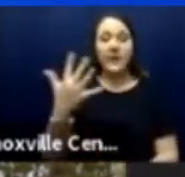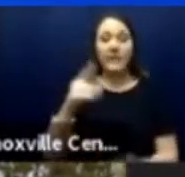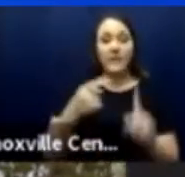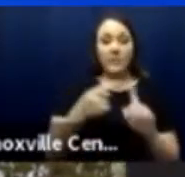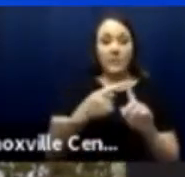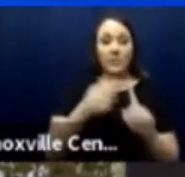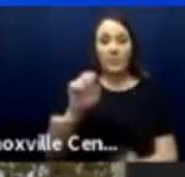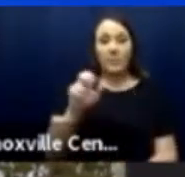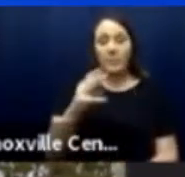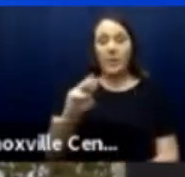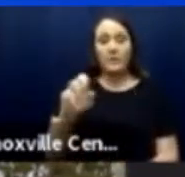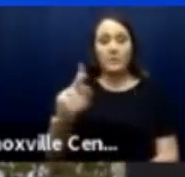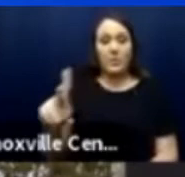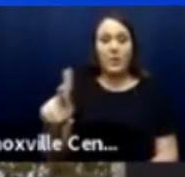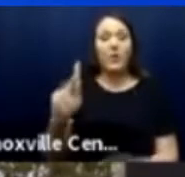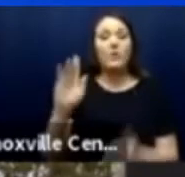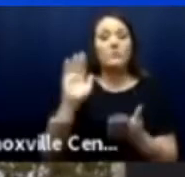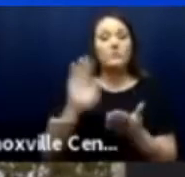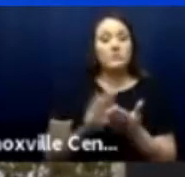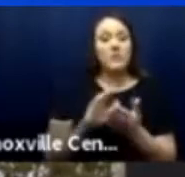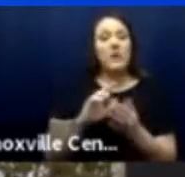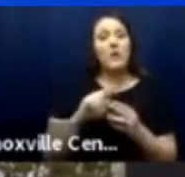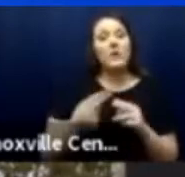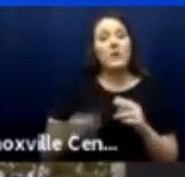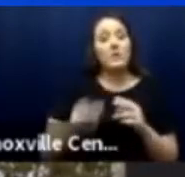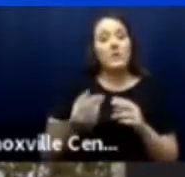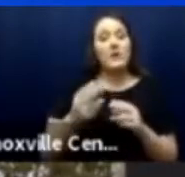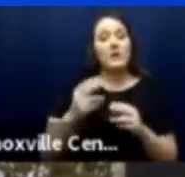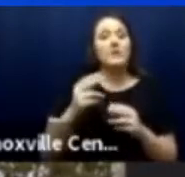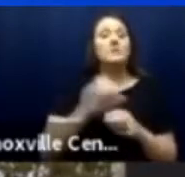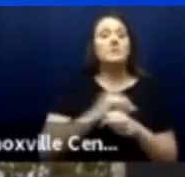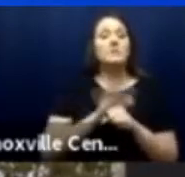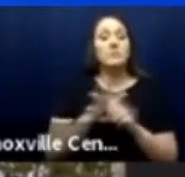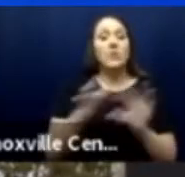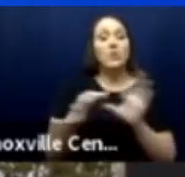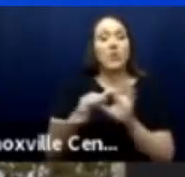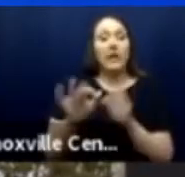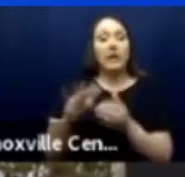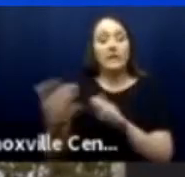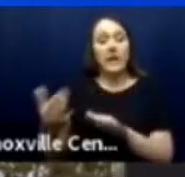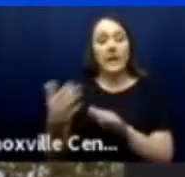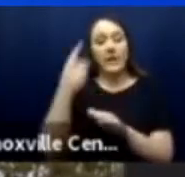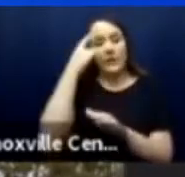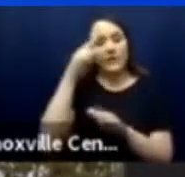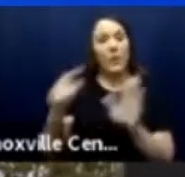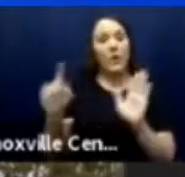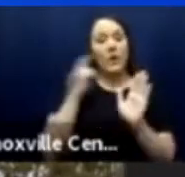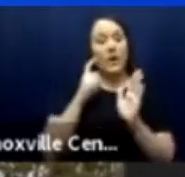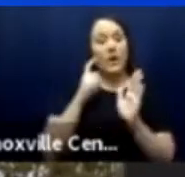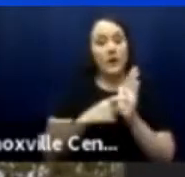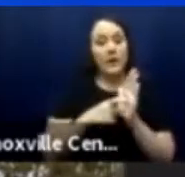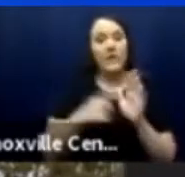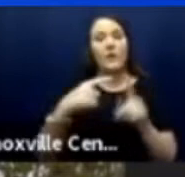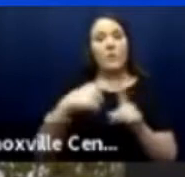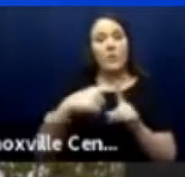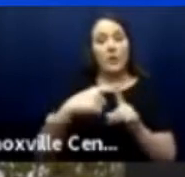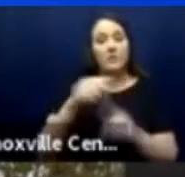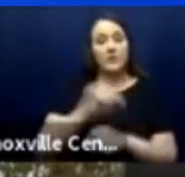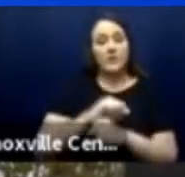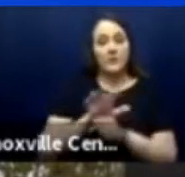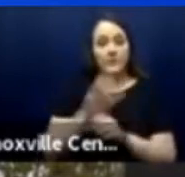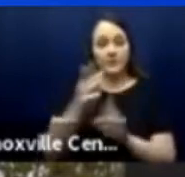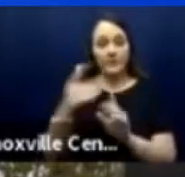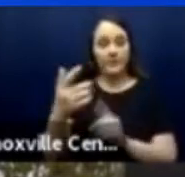benchmark, sustained or decreased COVID-19 related death rate for identified positive or probable cases. For